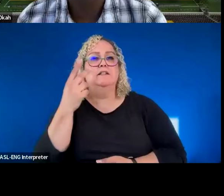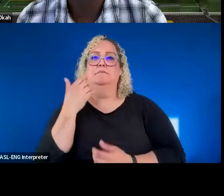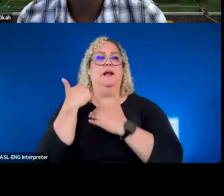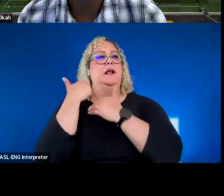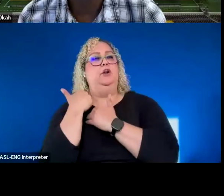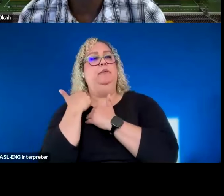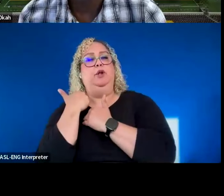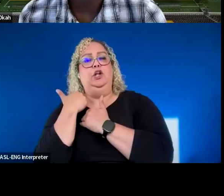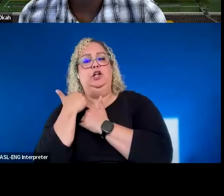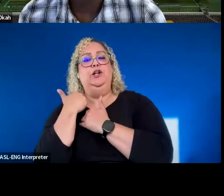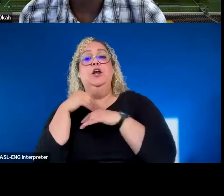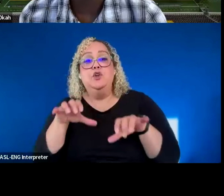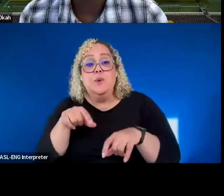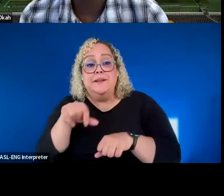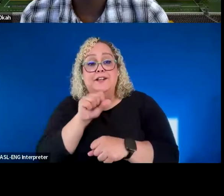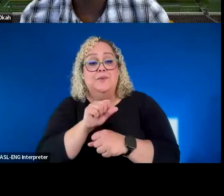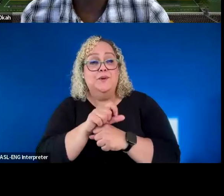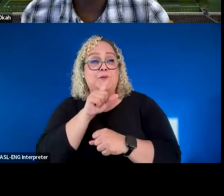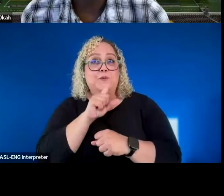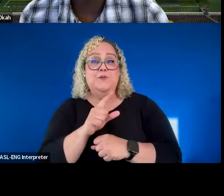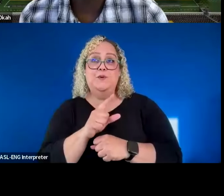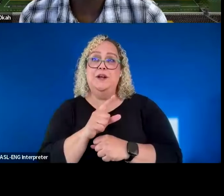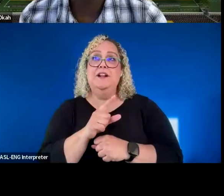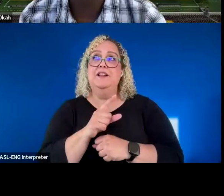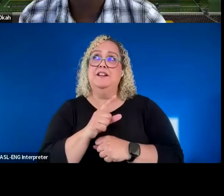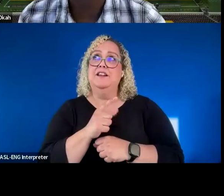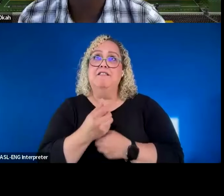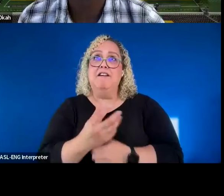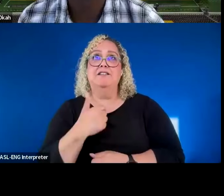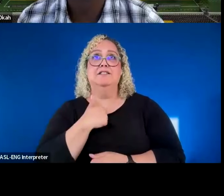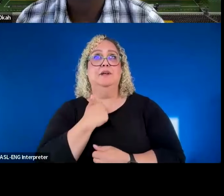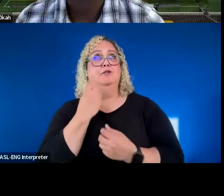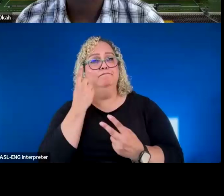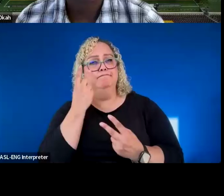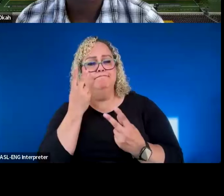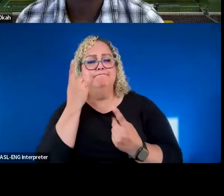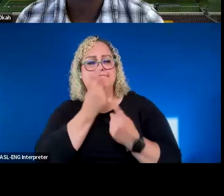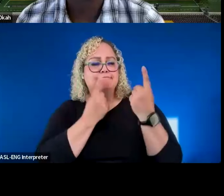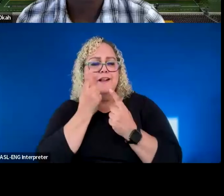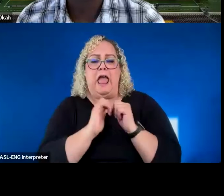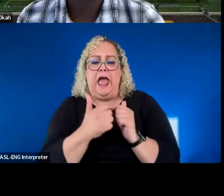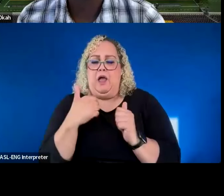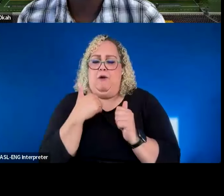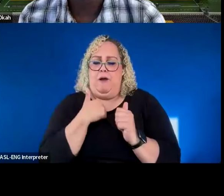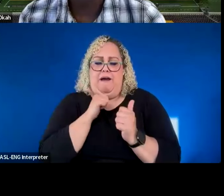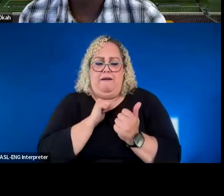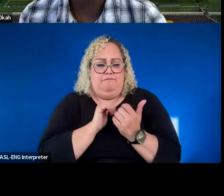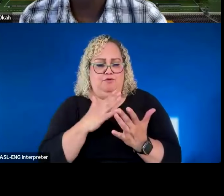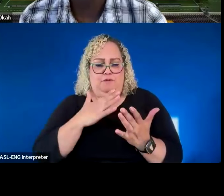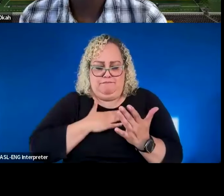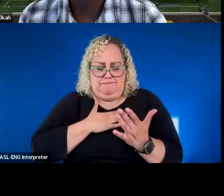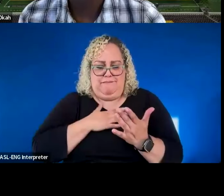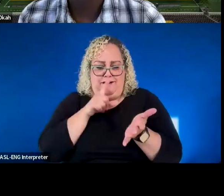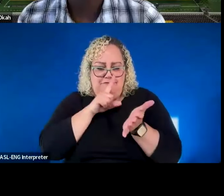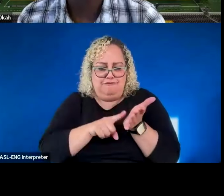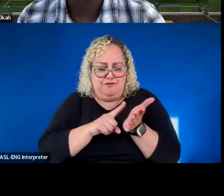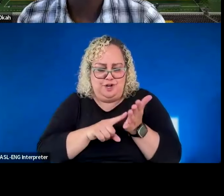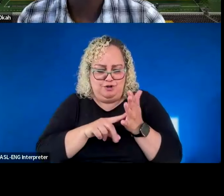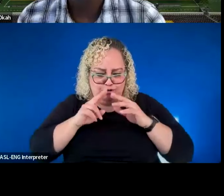me reflect on how I approach my own research, and it's been grounding. And